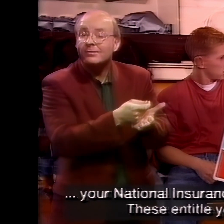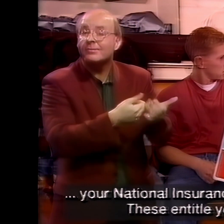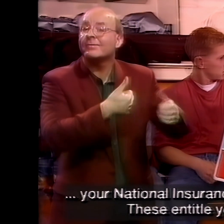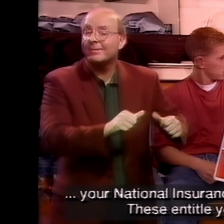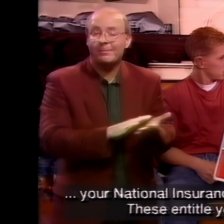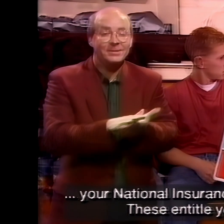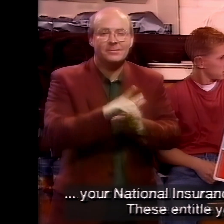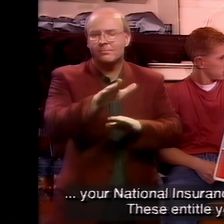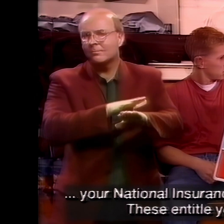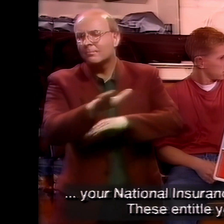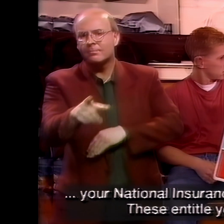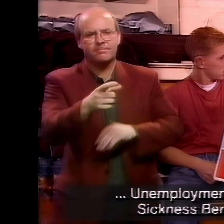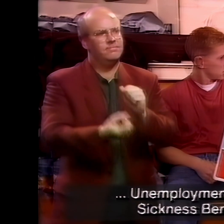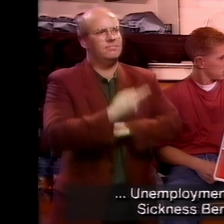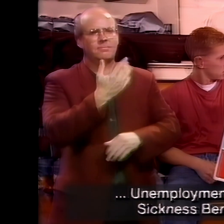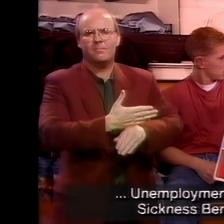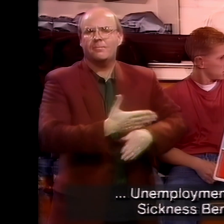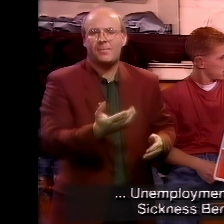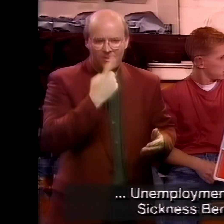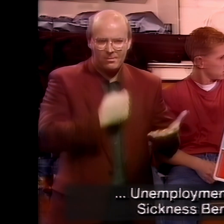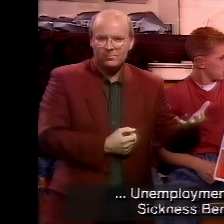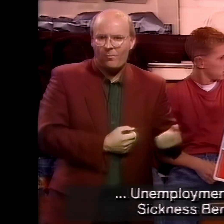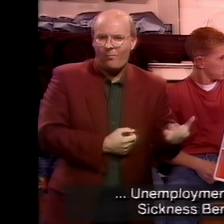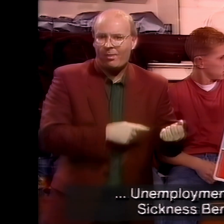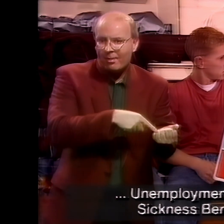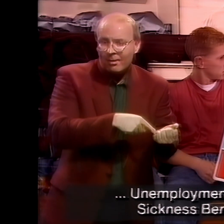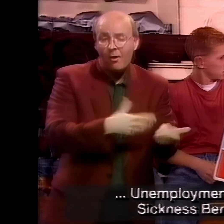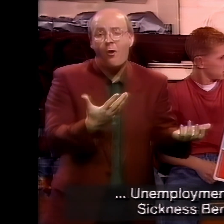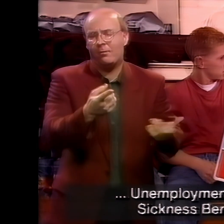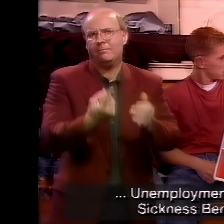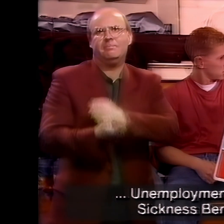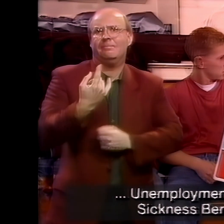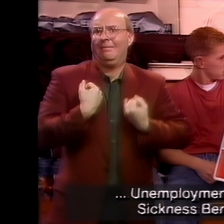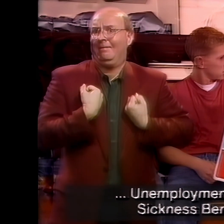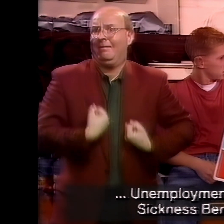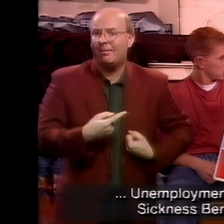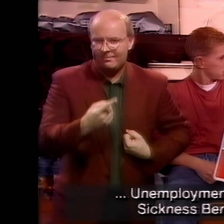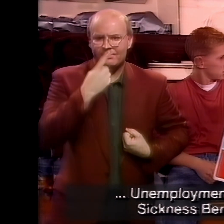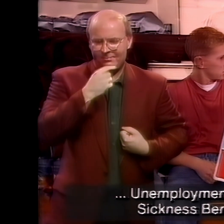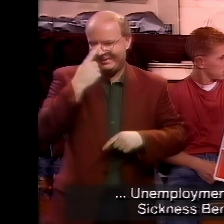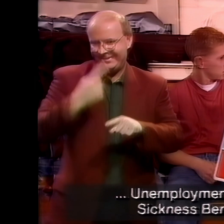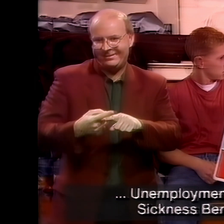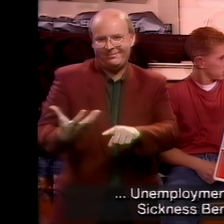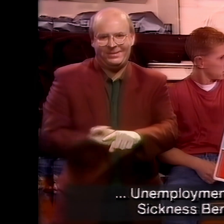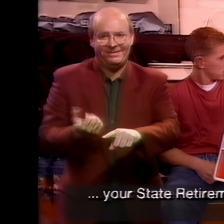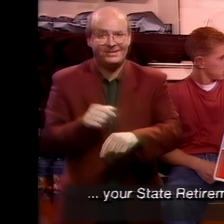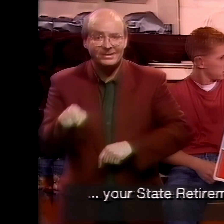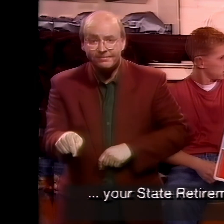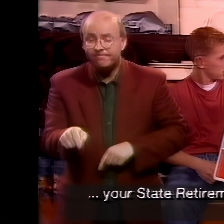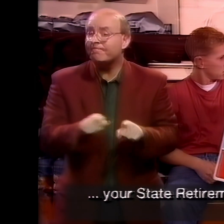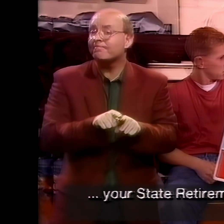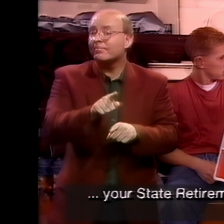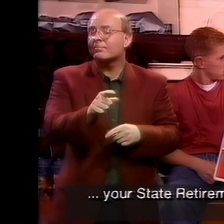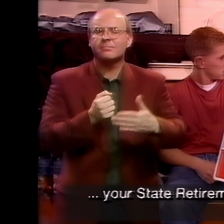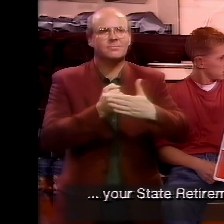These entitle you to unemployment benefit, sickness benefit, and